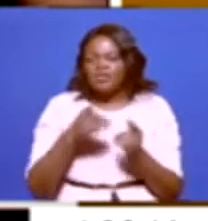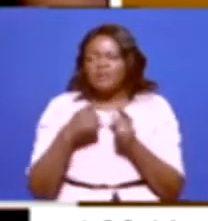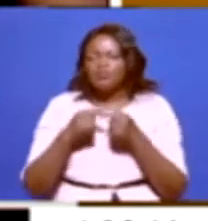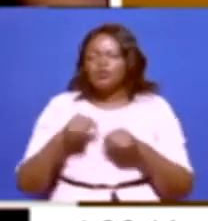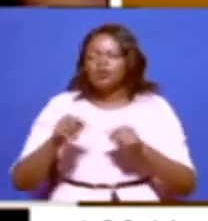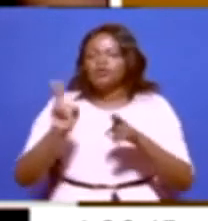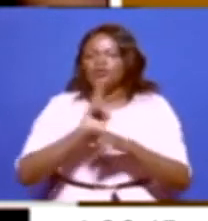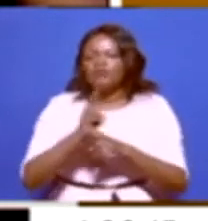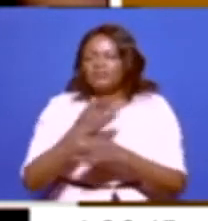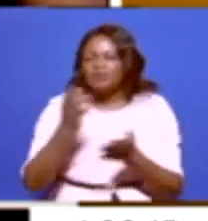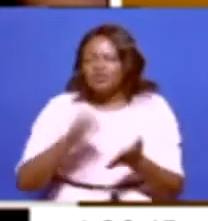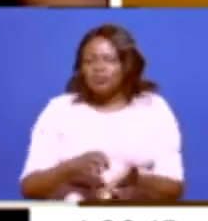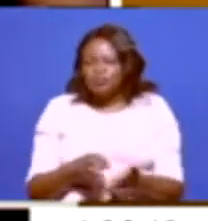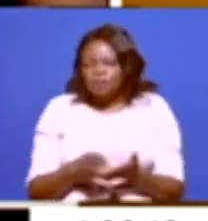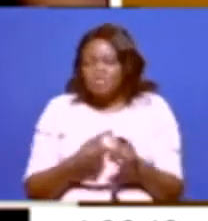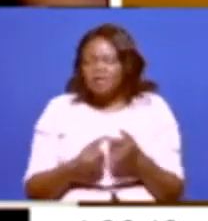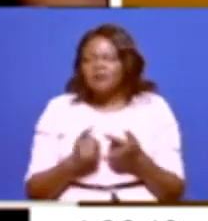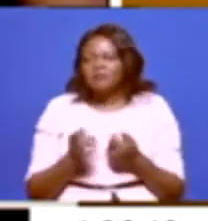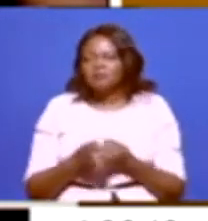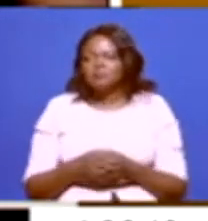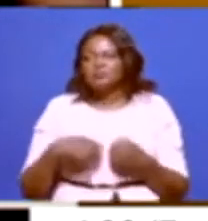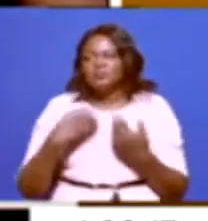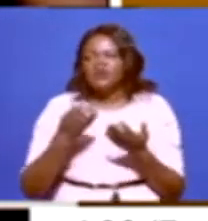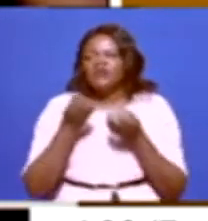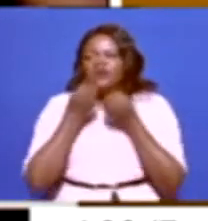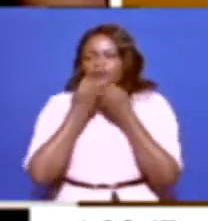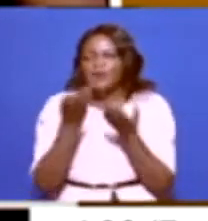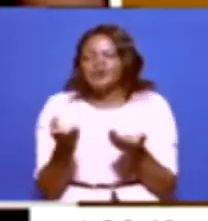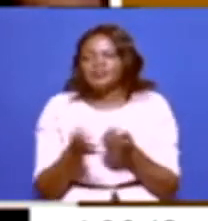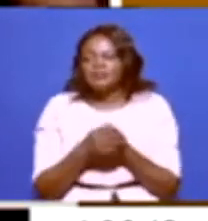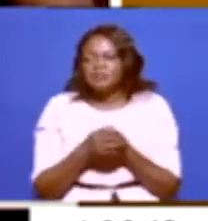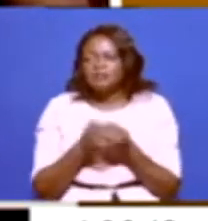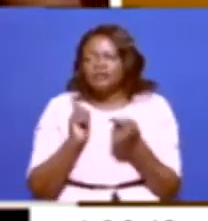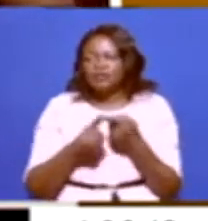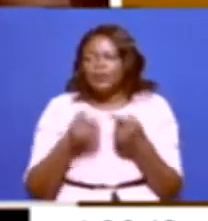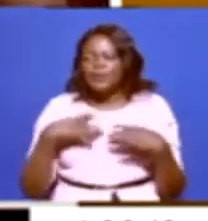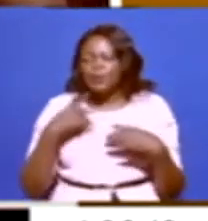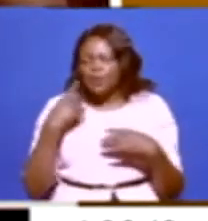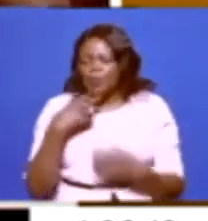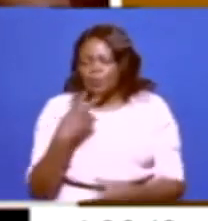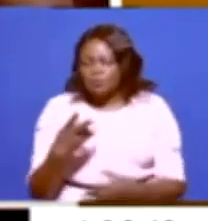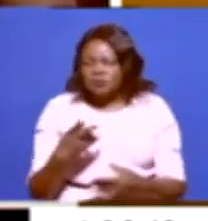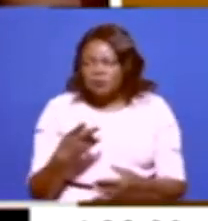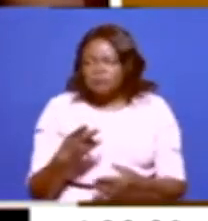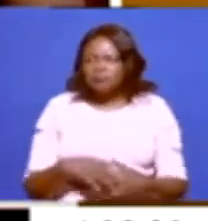situation actually and give prompt updates to our viewers. Back to you, Irene, in studio.